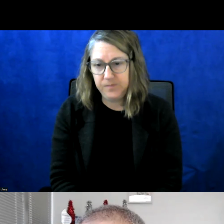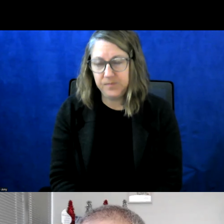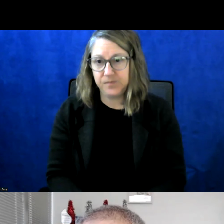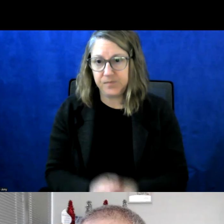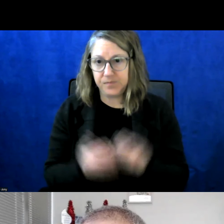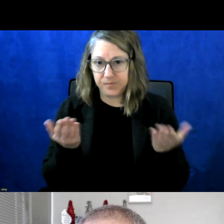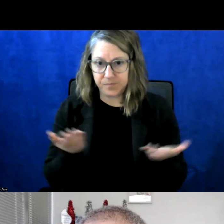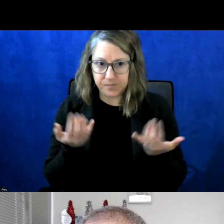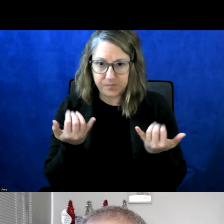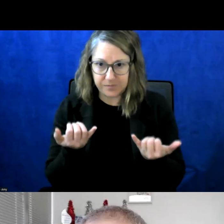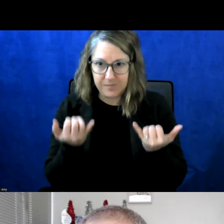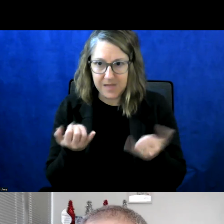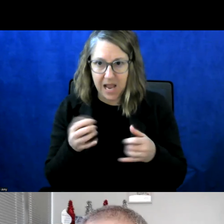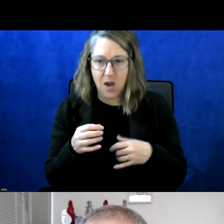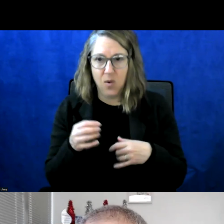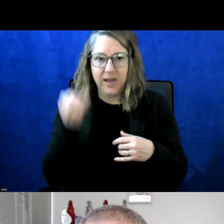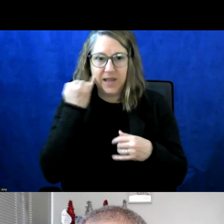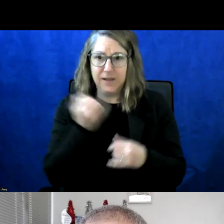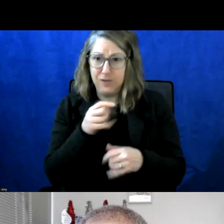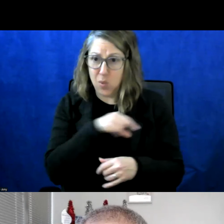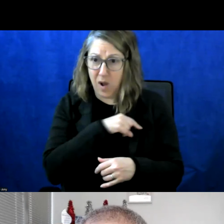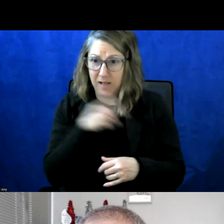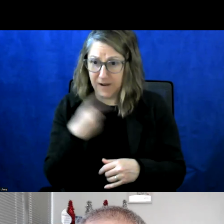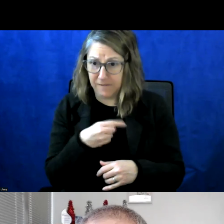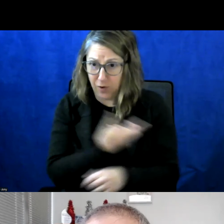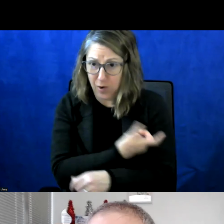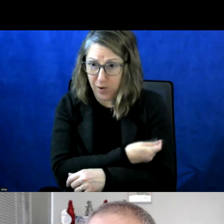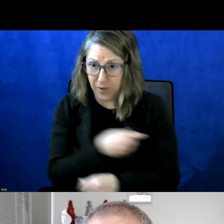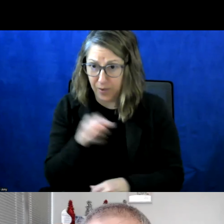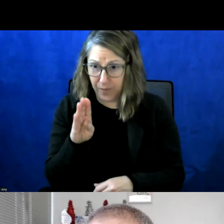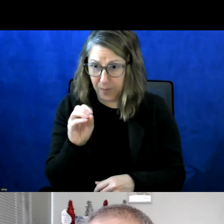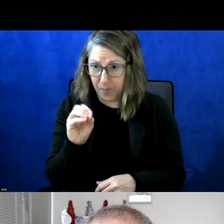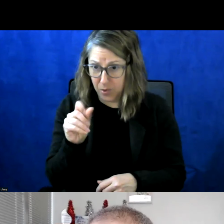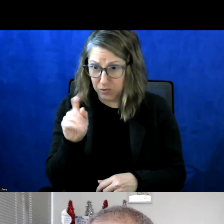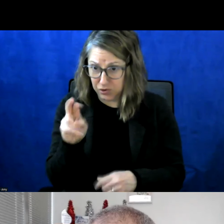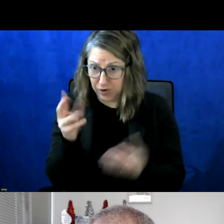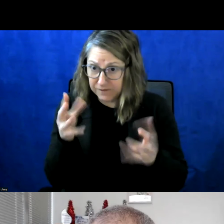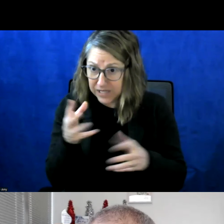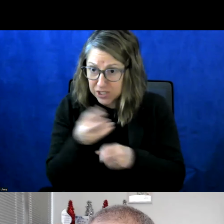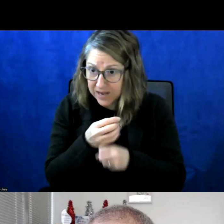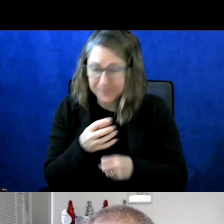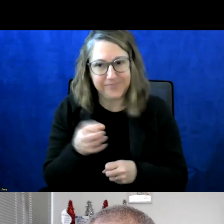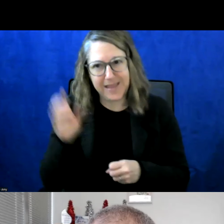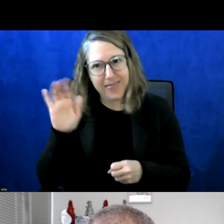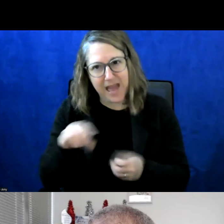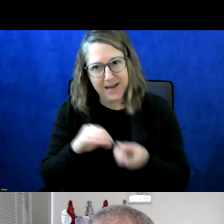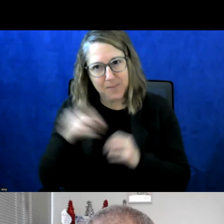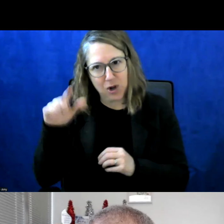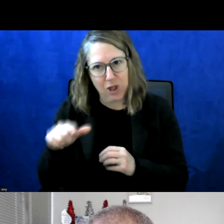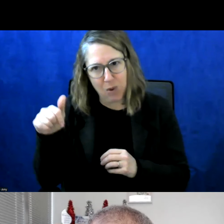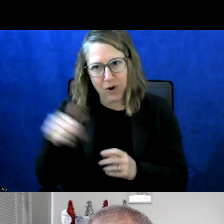date. That means that if you qualify for a booster, have you gotten a booster? It's not as good. It's